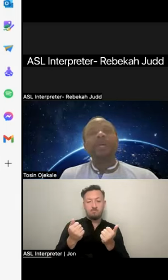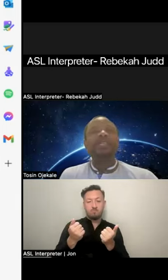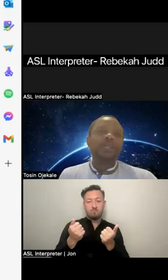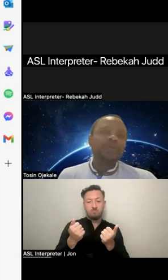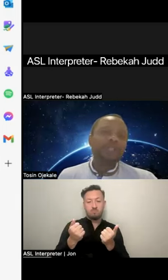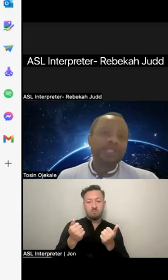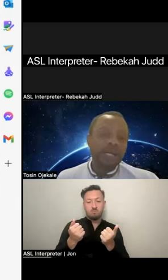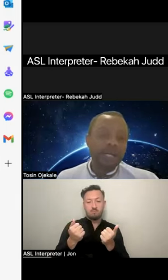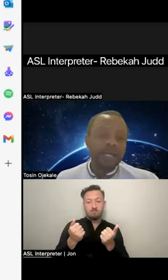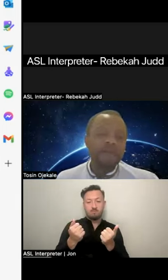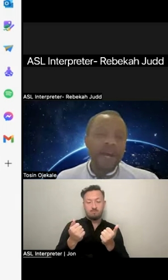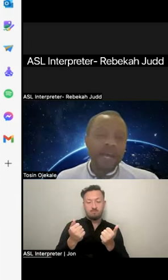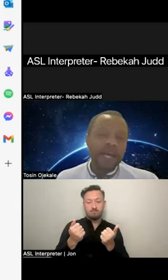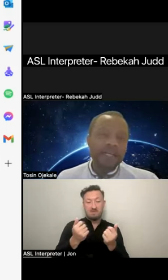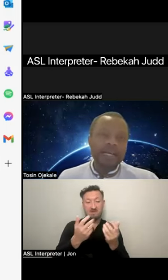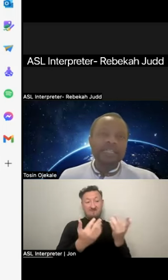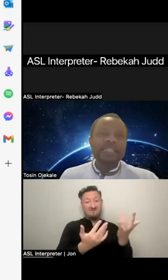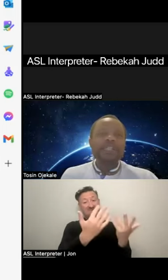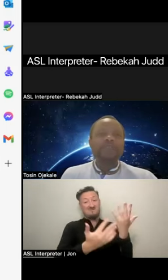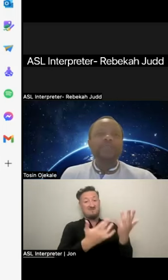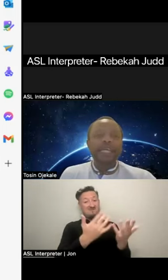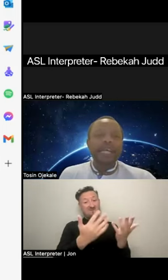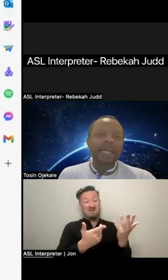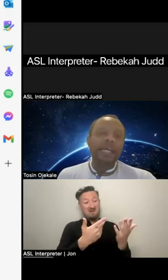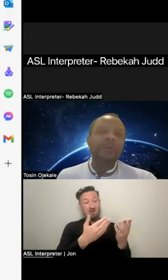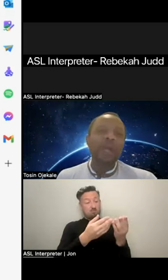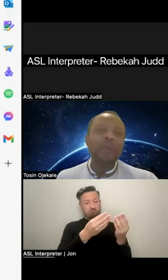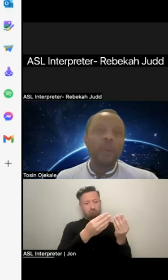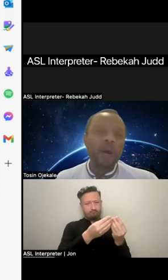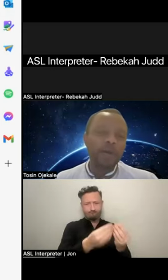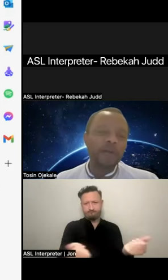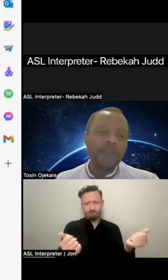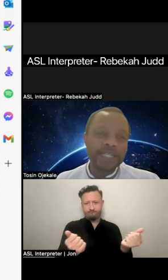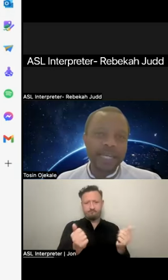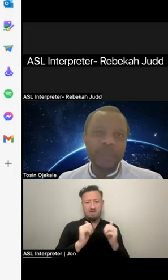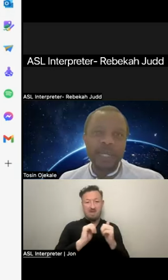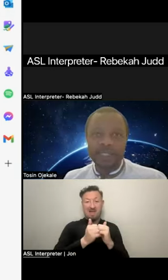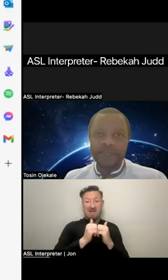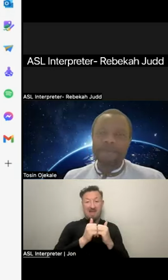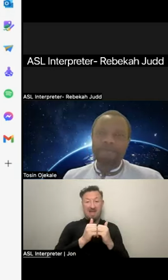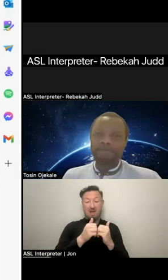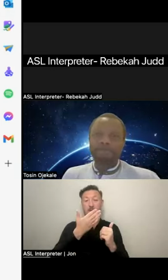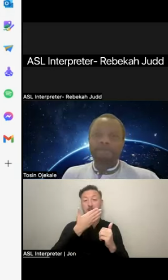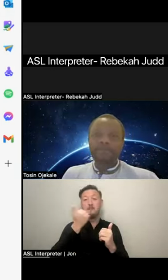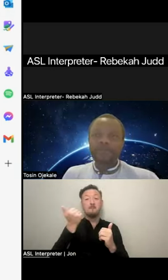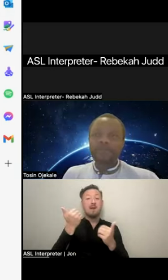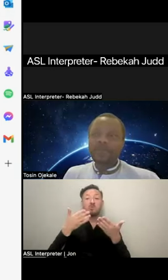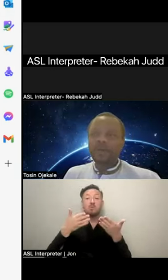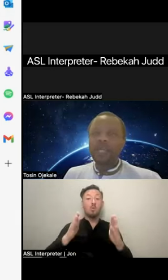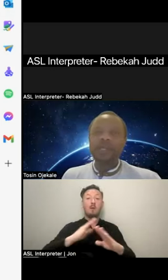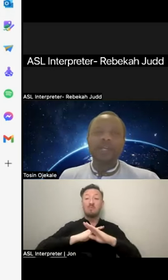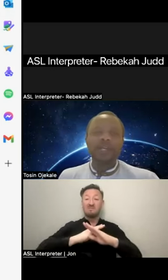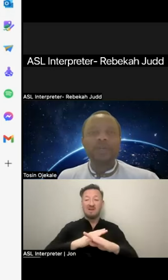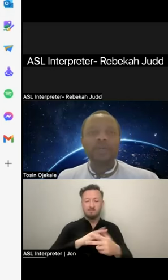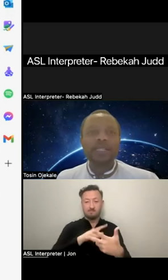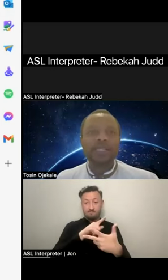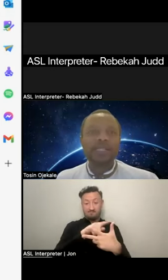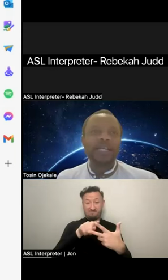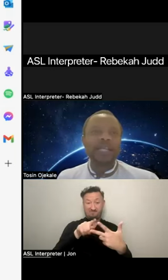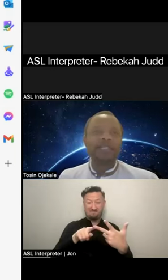to extinguish a fire hazard is to take away one of these elements. Okay,